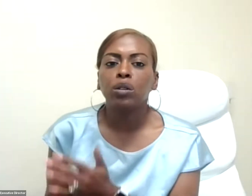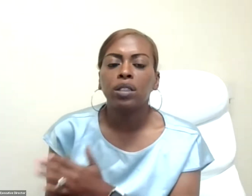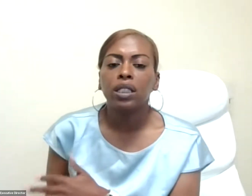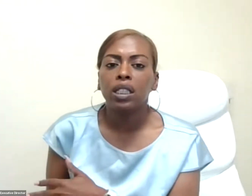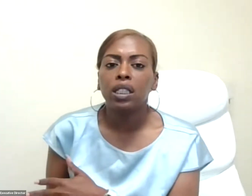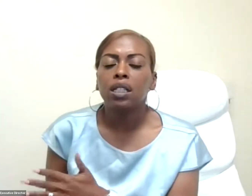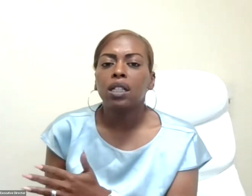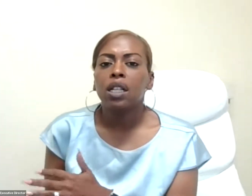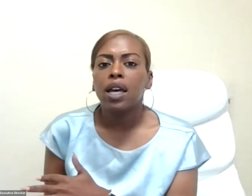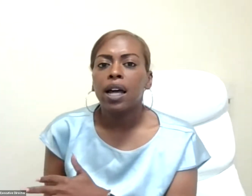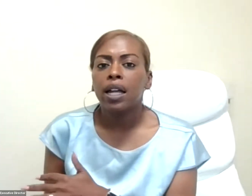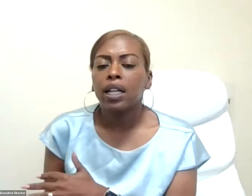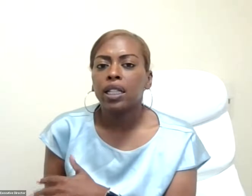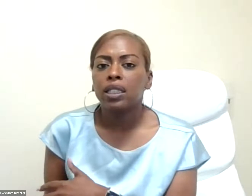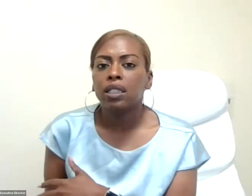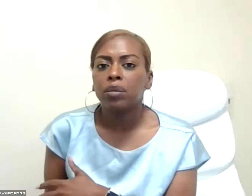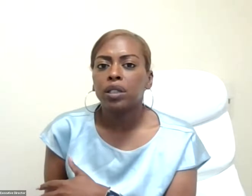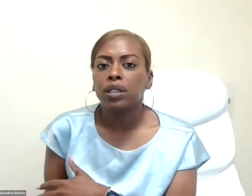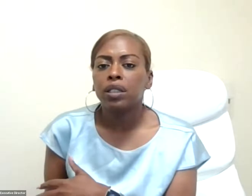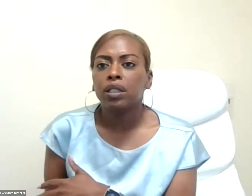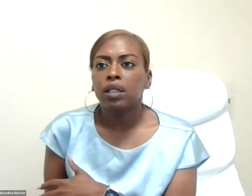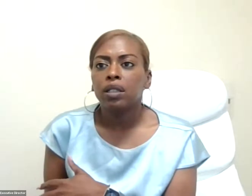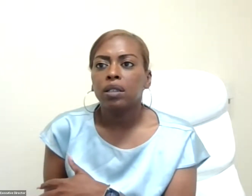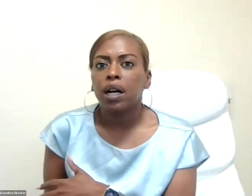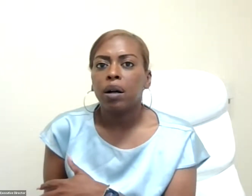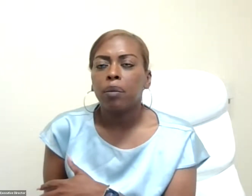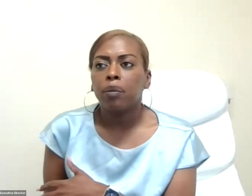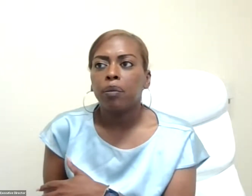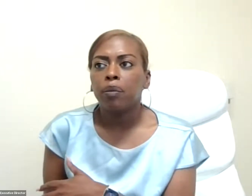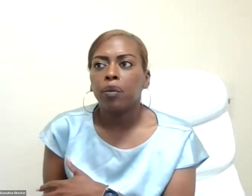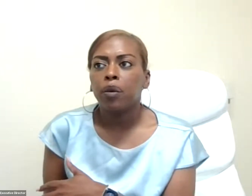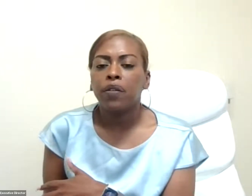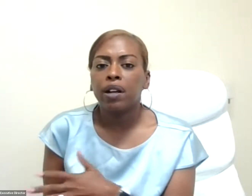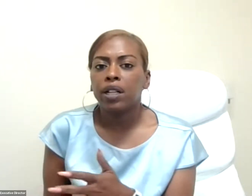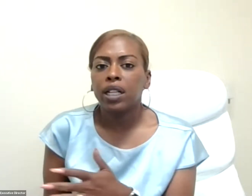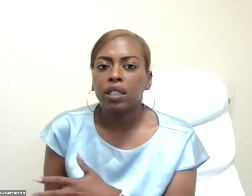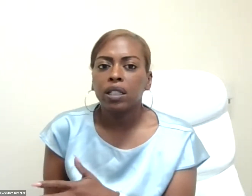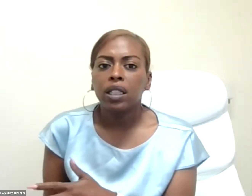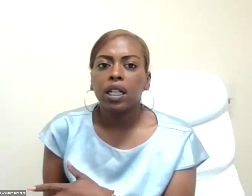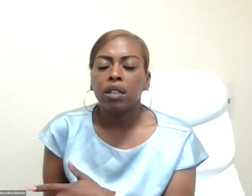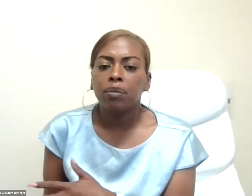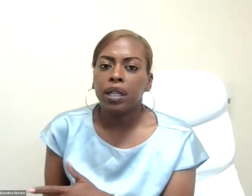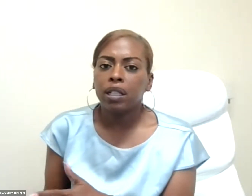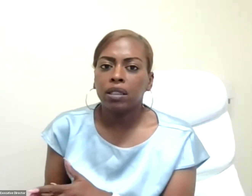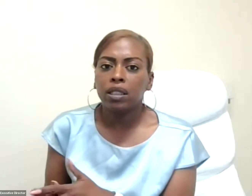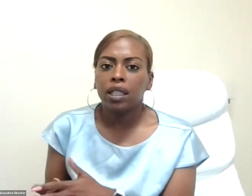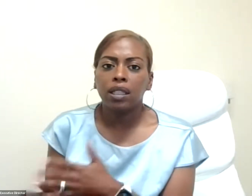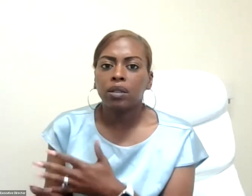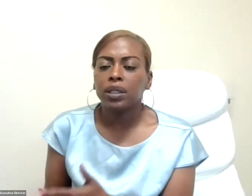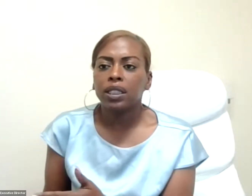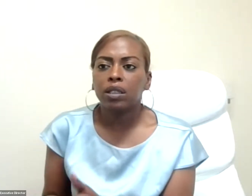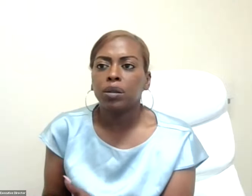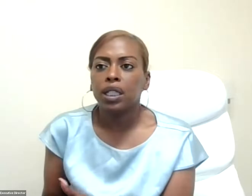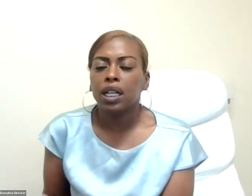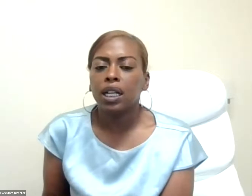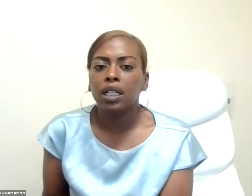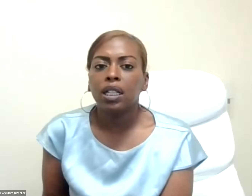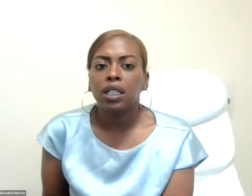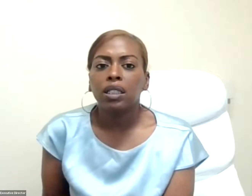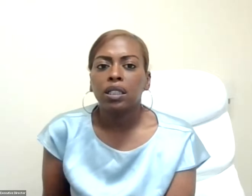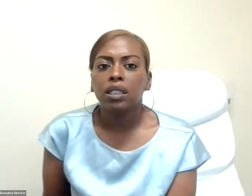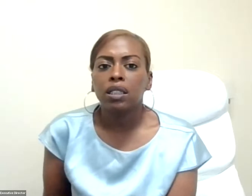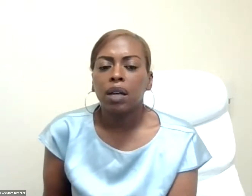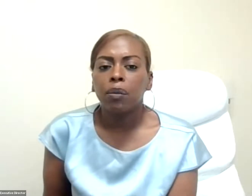sometimes you will see that case numbers will vary, and it may seem like this one says